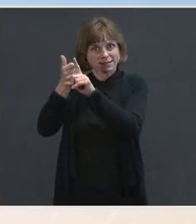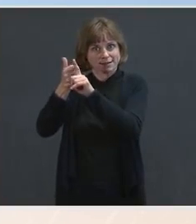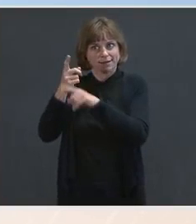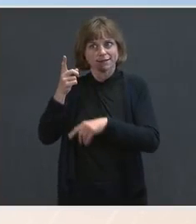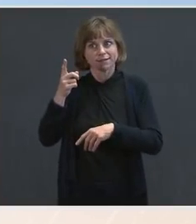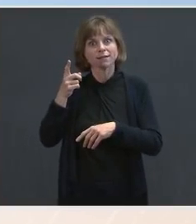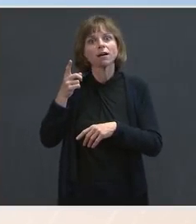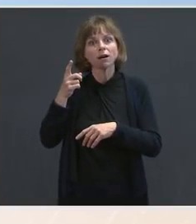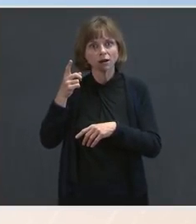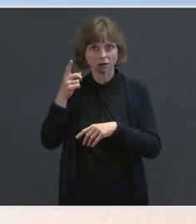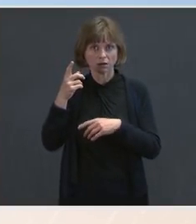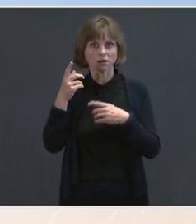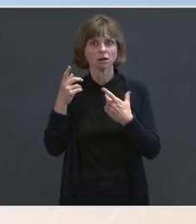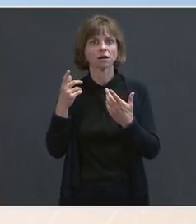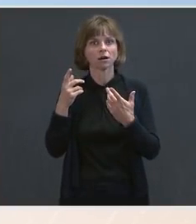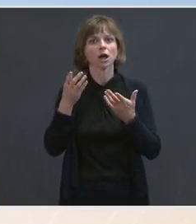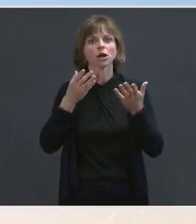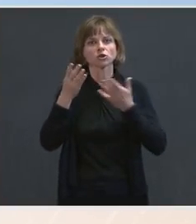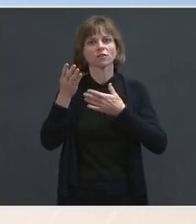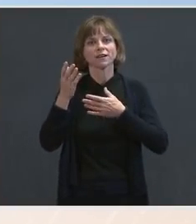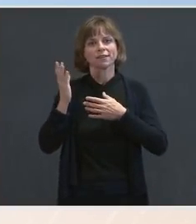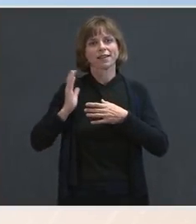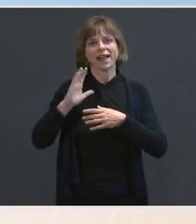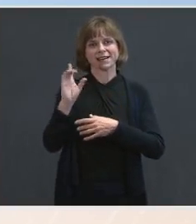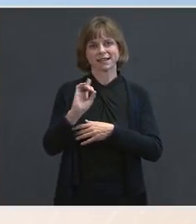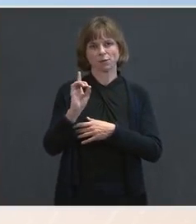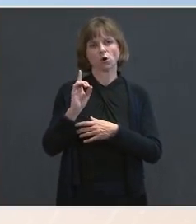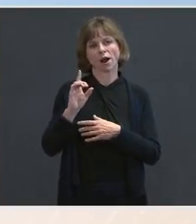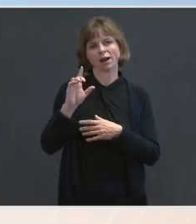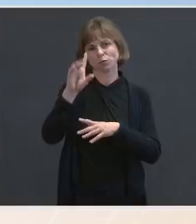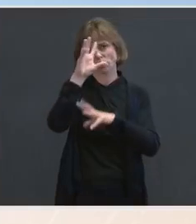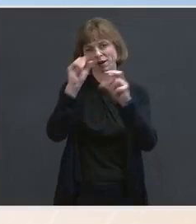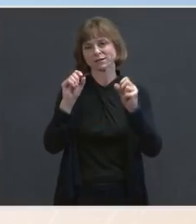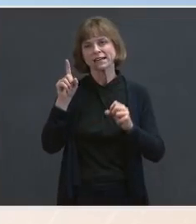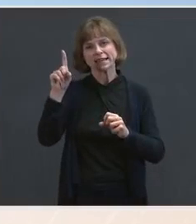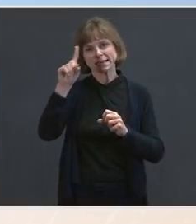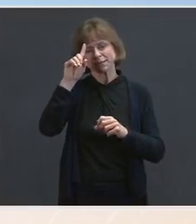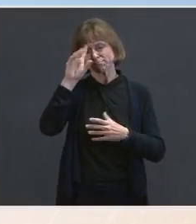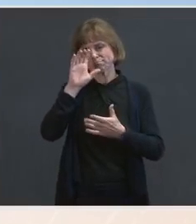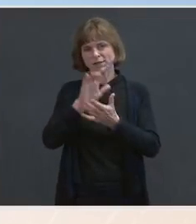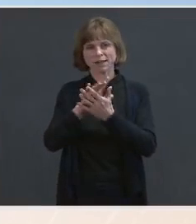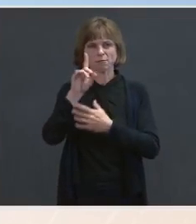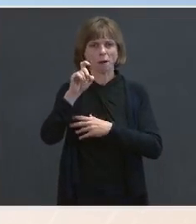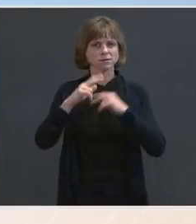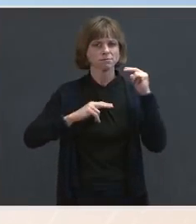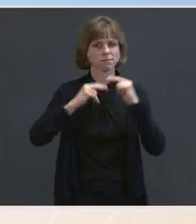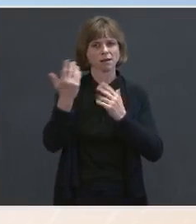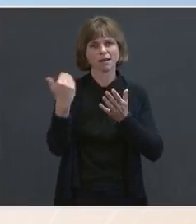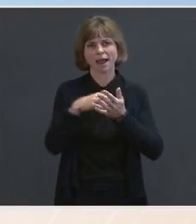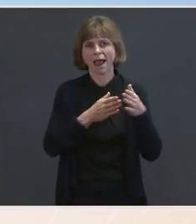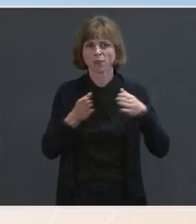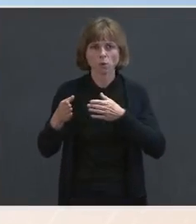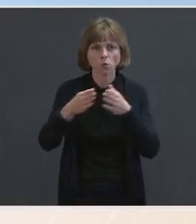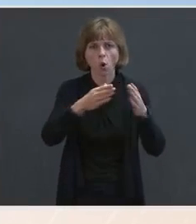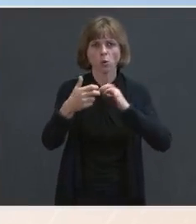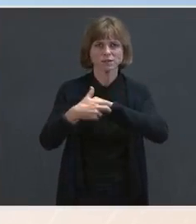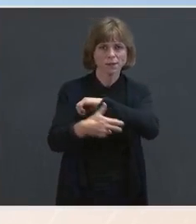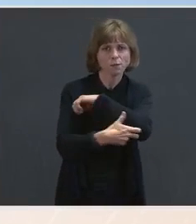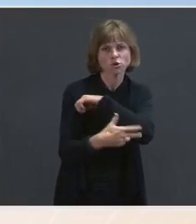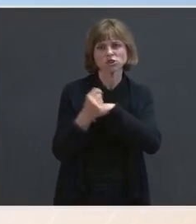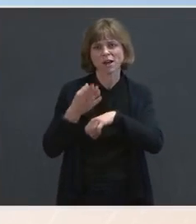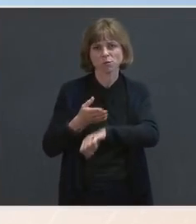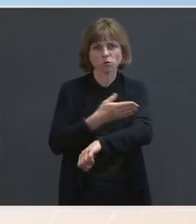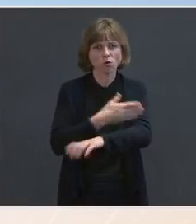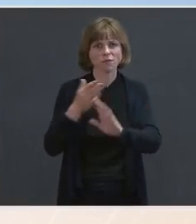the last Democratic administration. He believes we have to rebuild our crumbling roads and bridges, improve our communities, and create